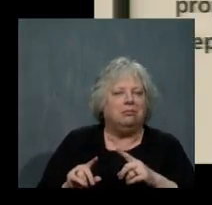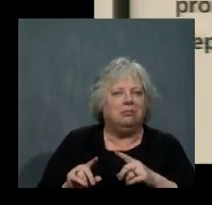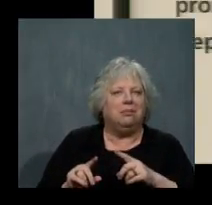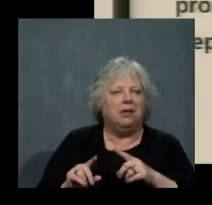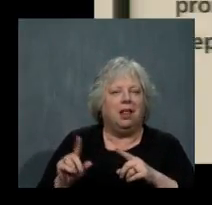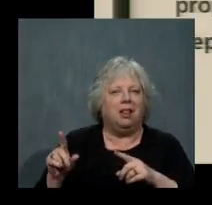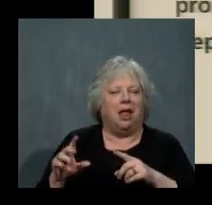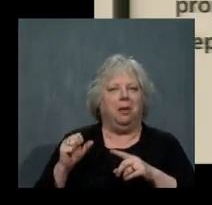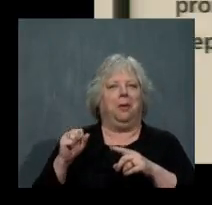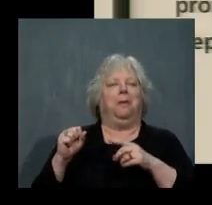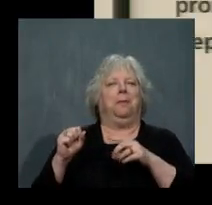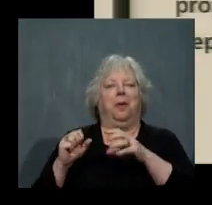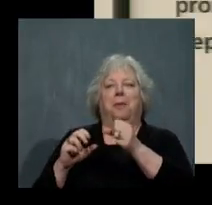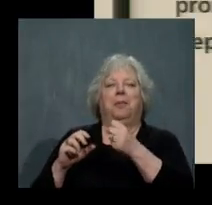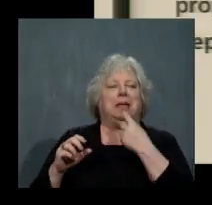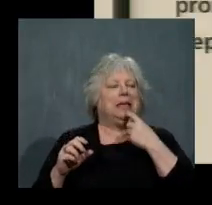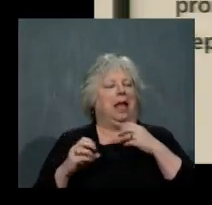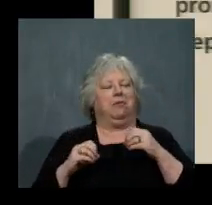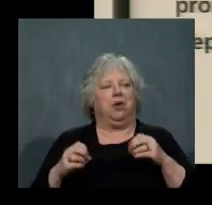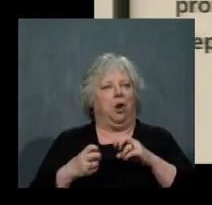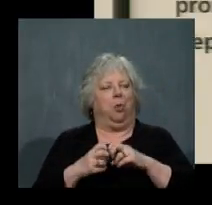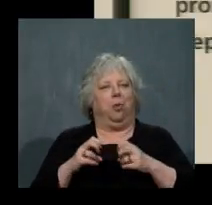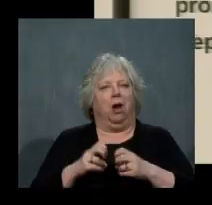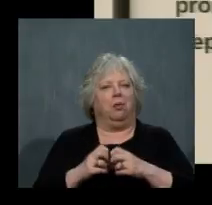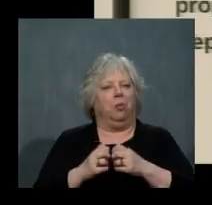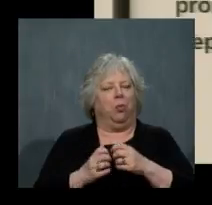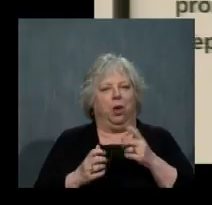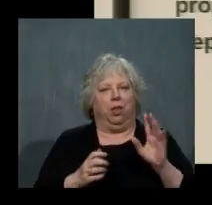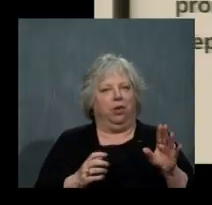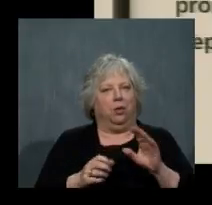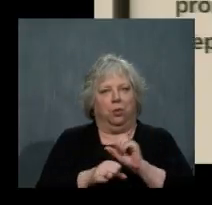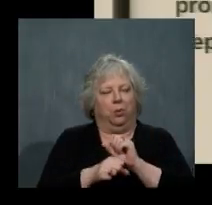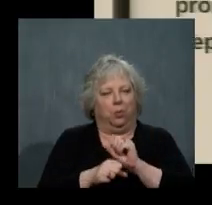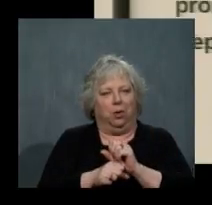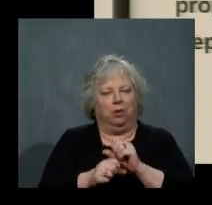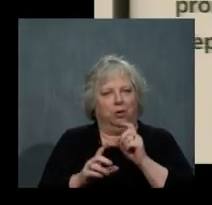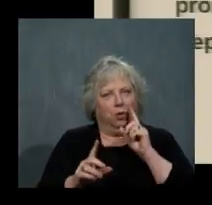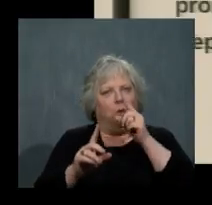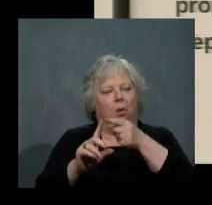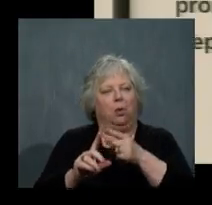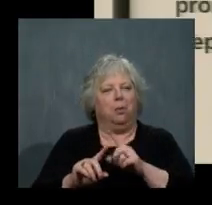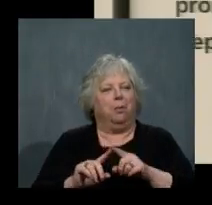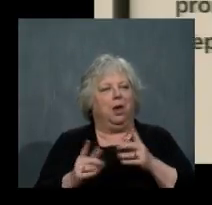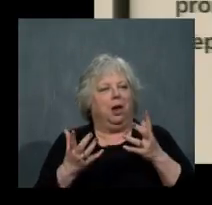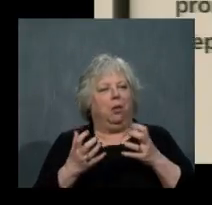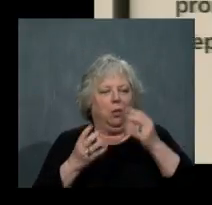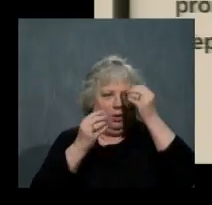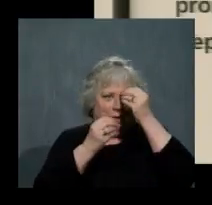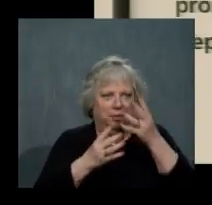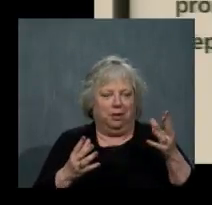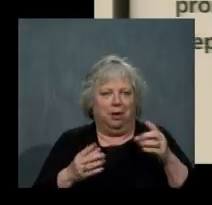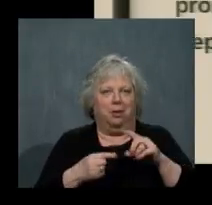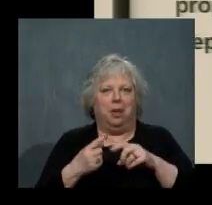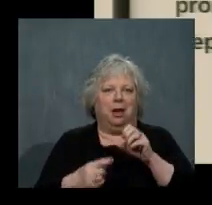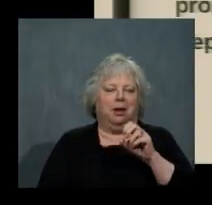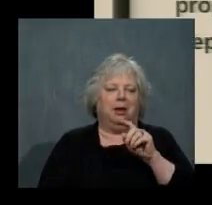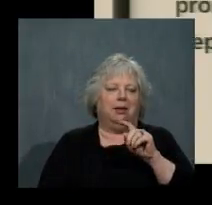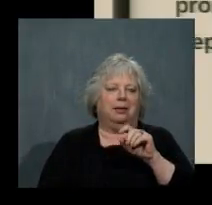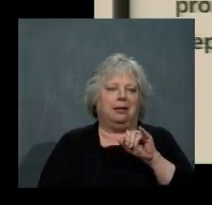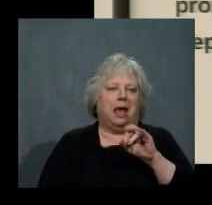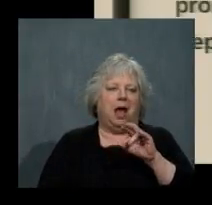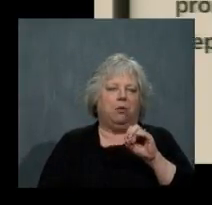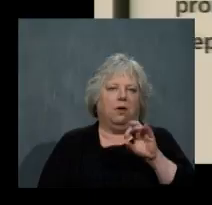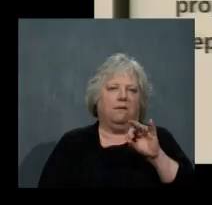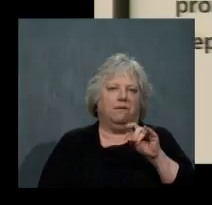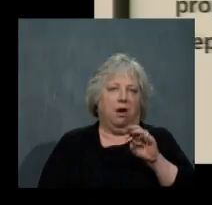held their breath. They actually said, I have no problem with what y'all are doing, but I want to enlighten you on Styrofoam. We have